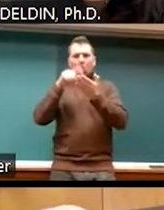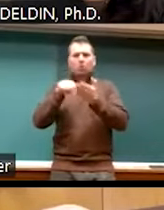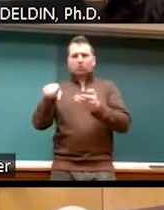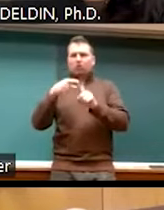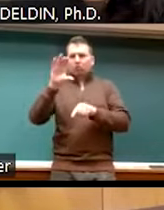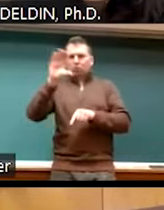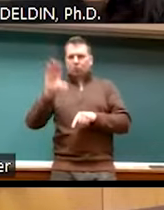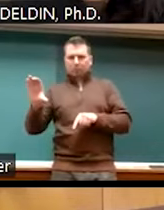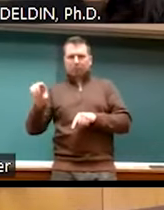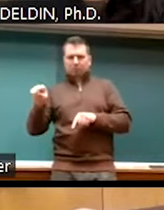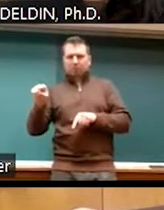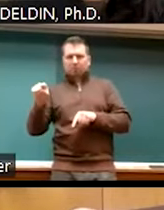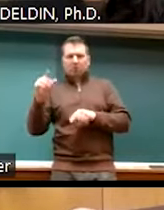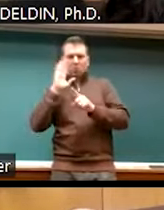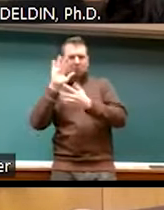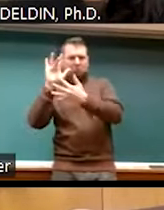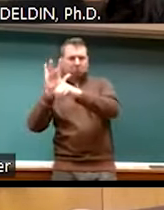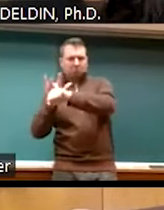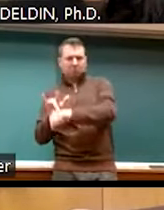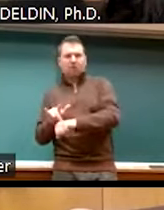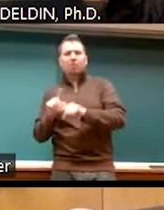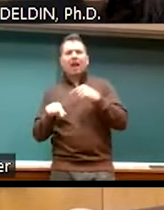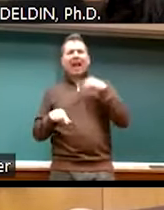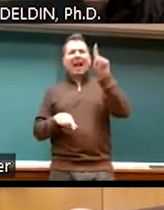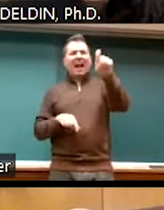myself, how does somebody find a group?